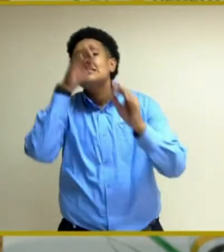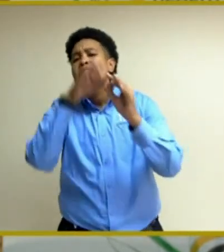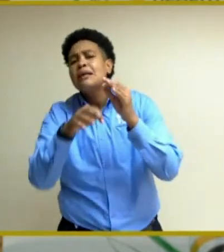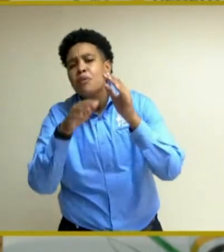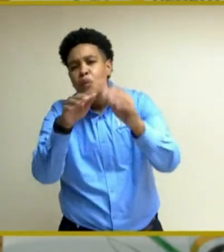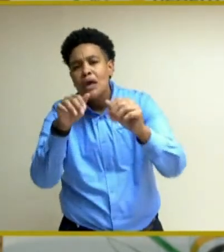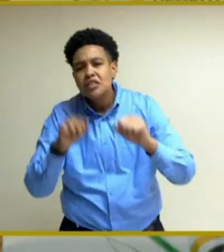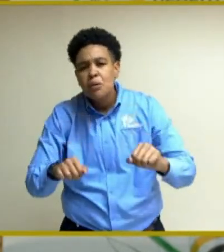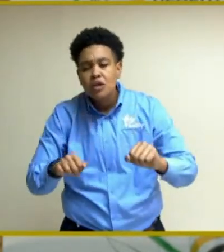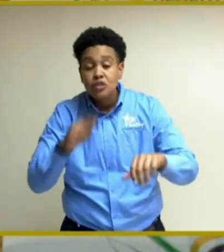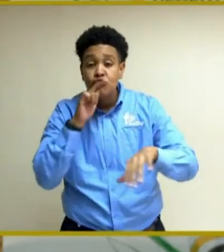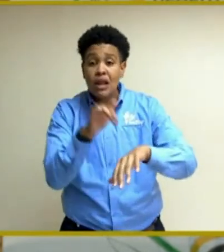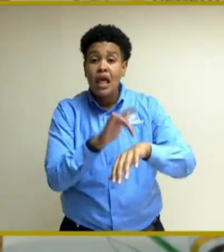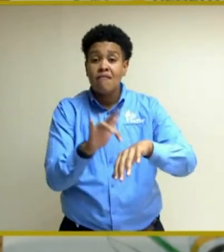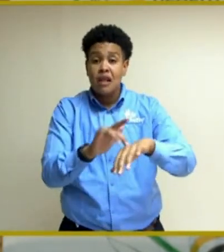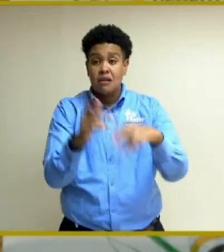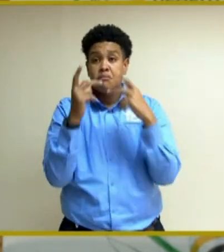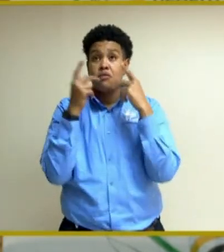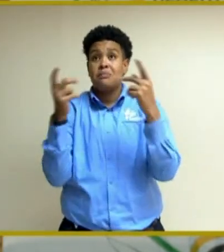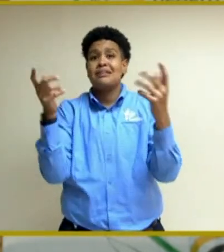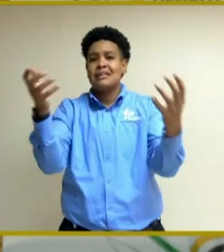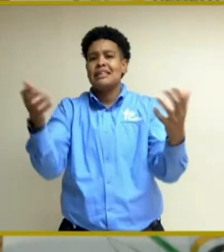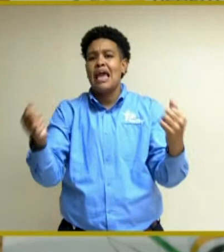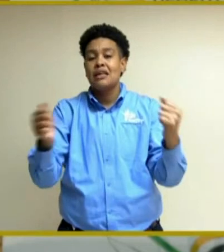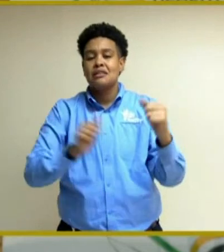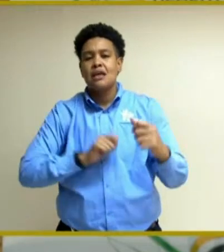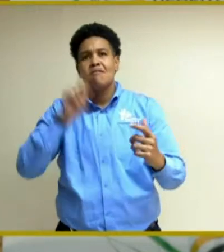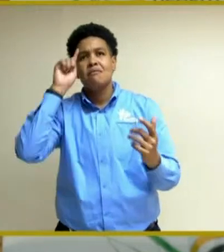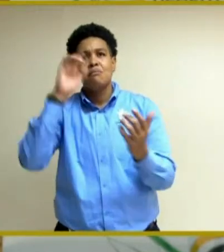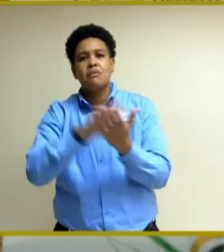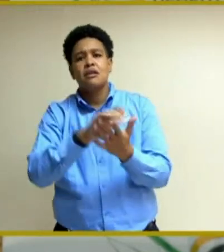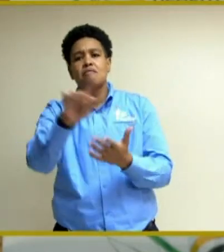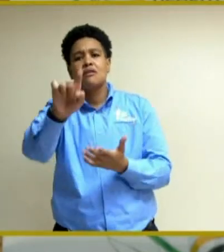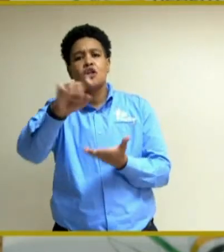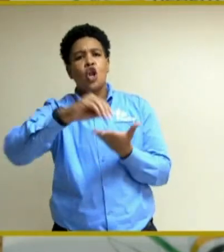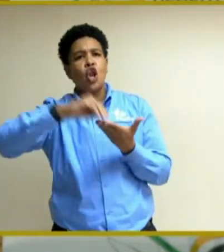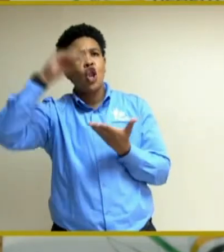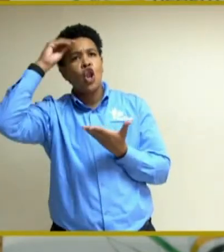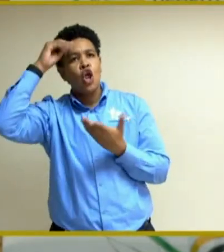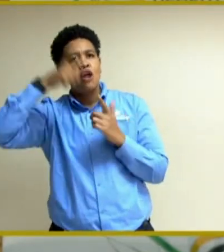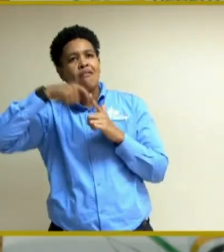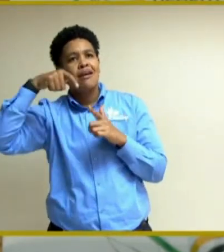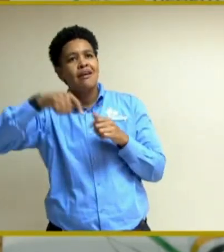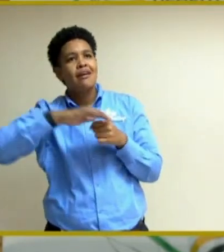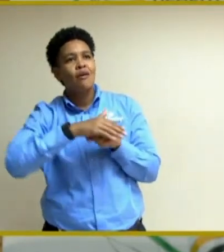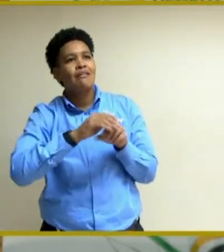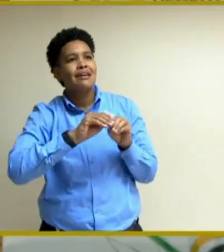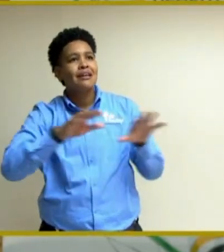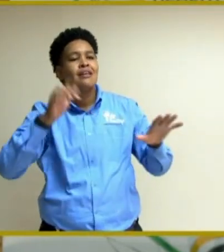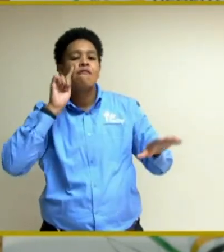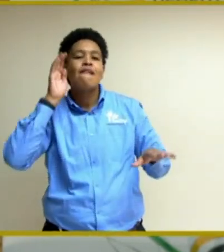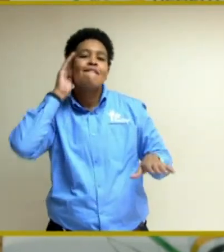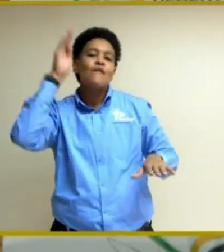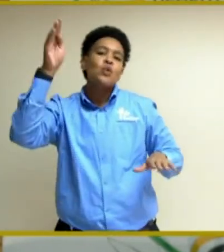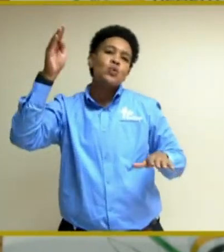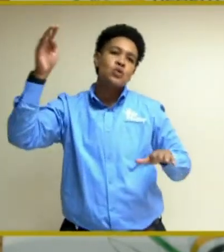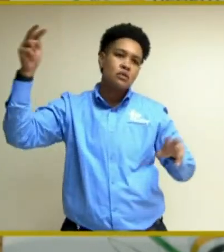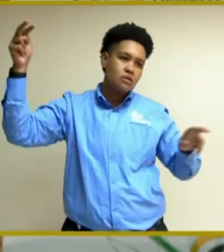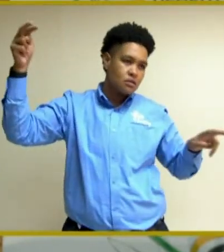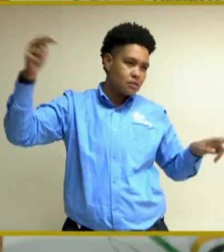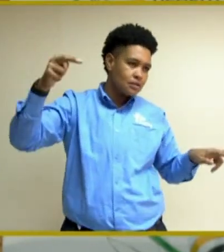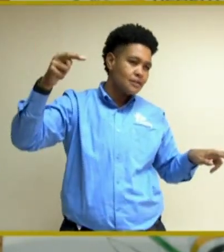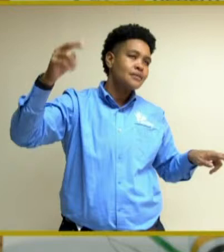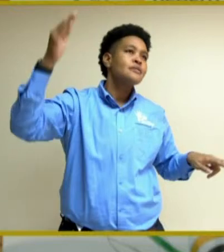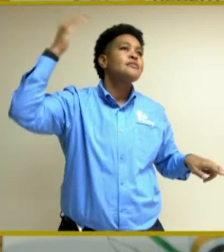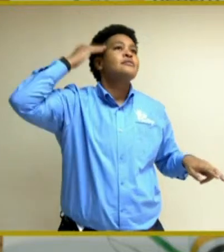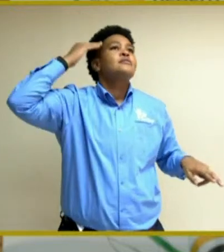as possible available to the public, because I do believe we need to learn from this pandemic for future reference, and we need